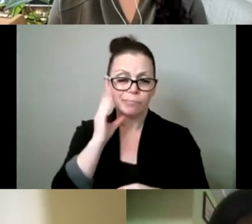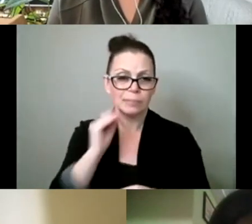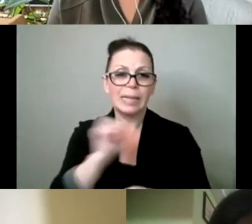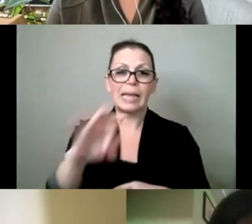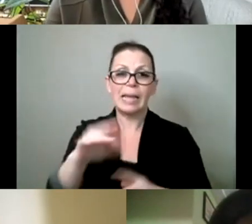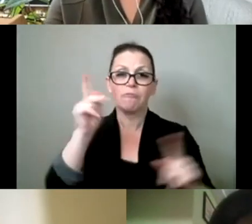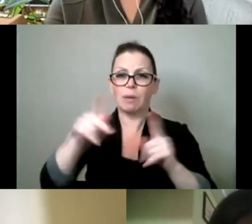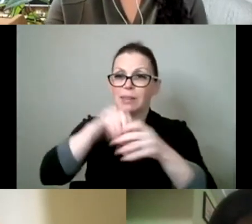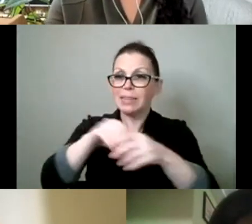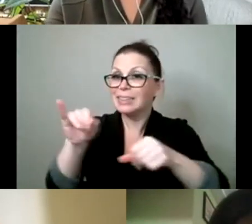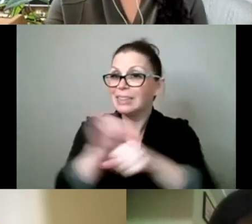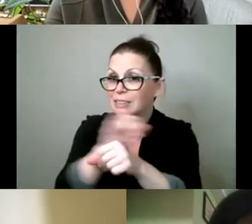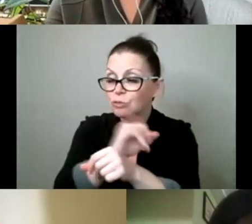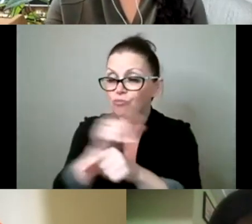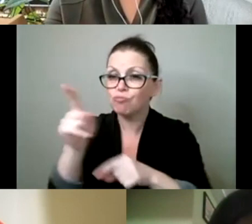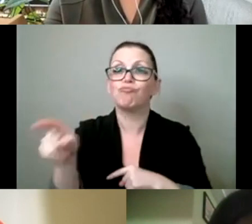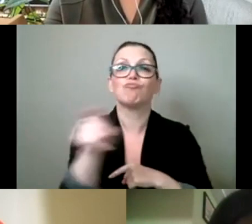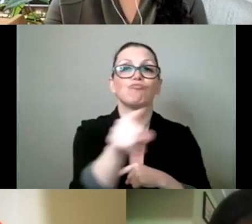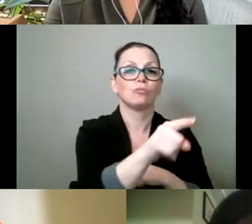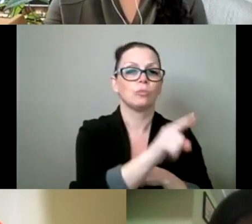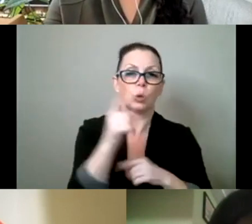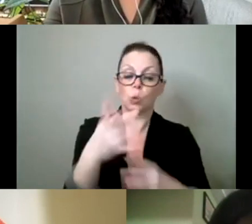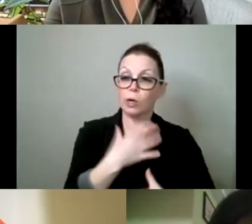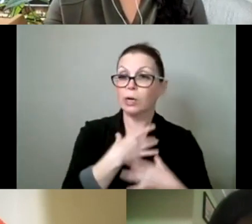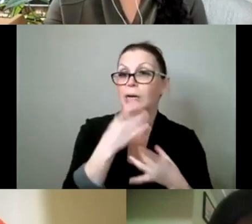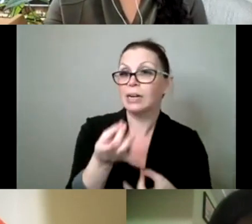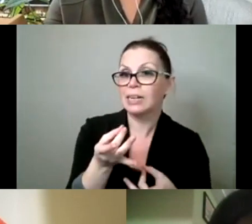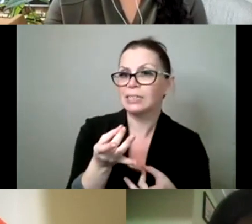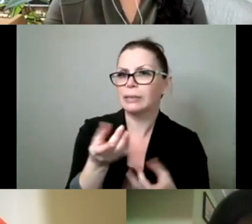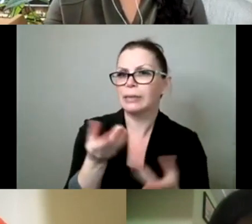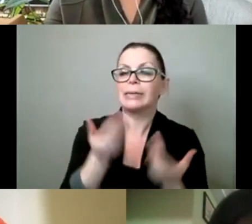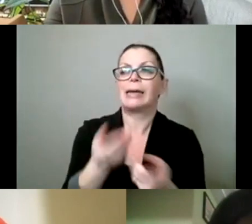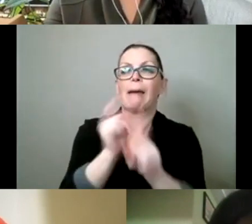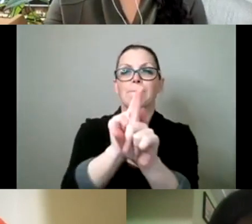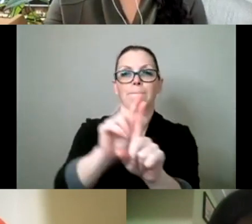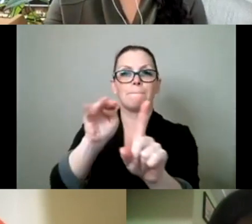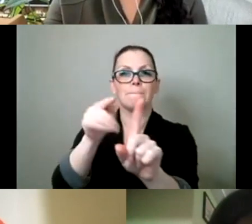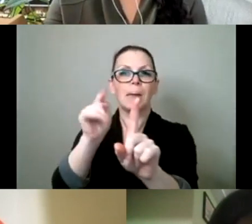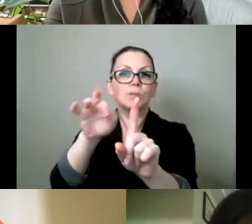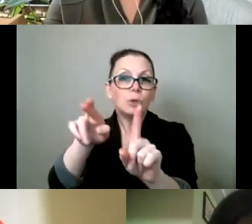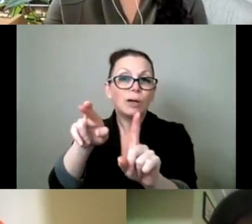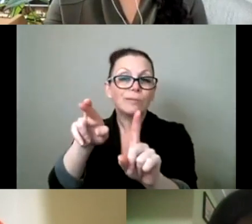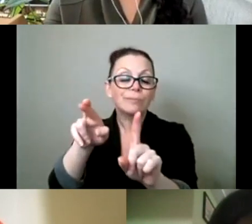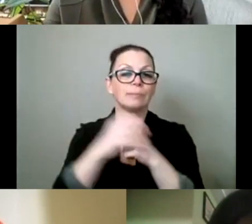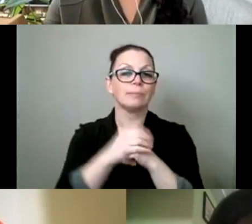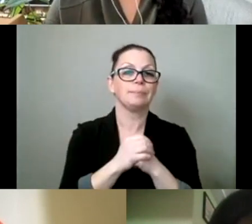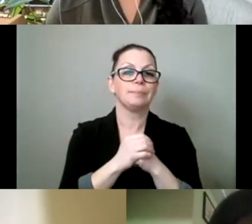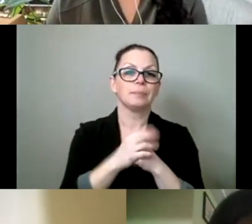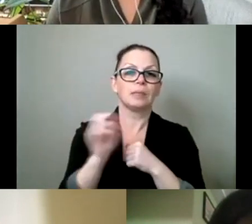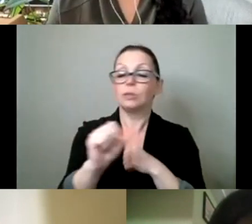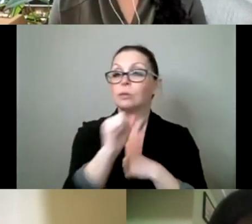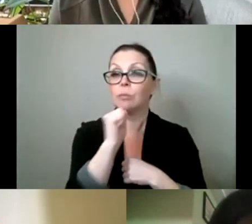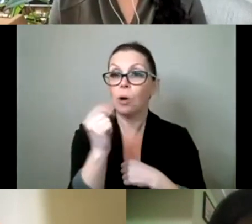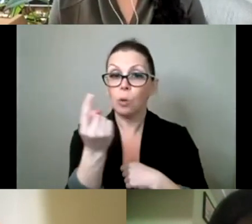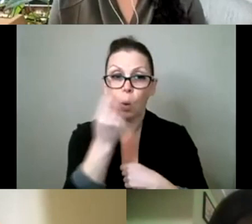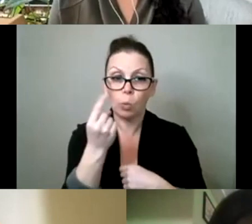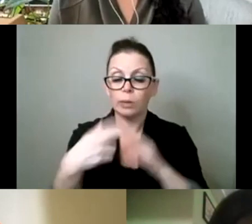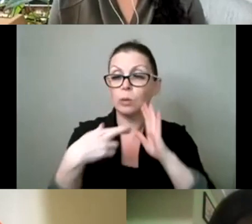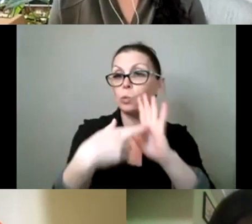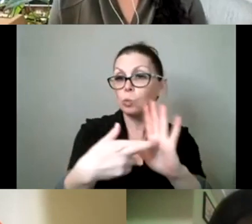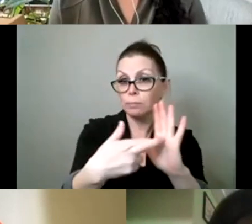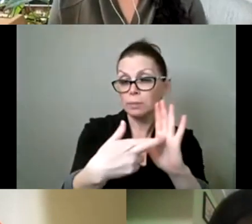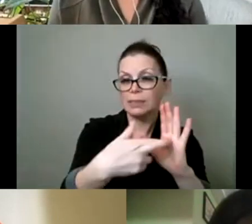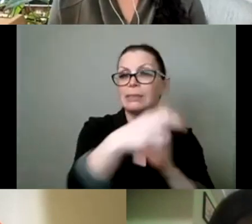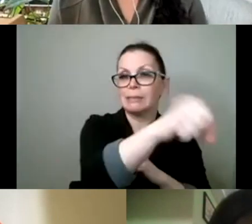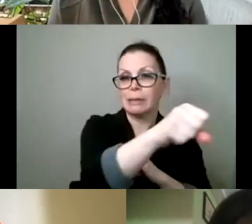people in the industry who were interested in mentoring more. So not only the representation,